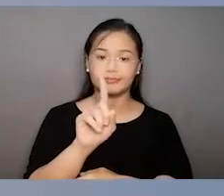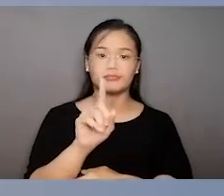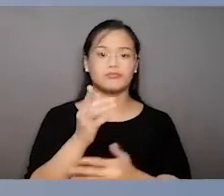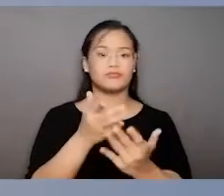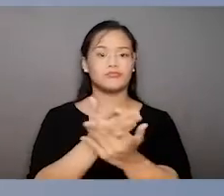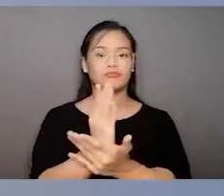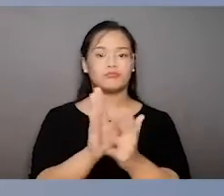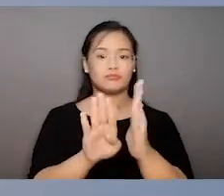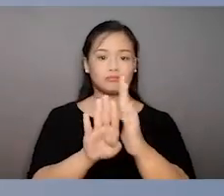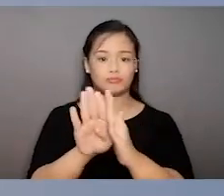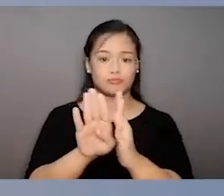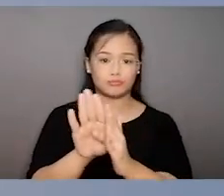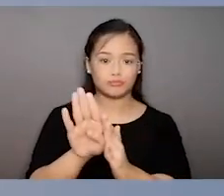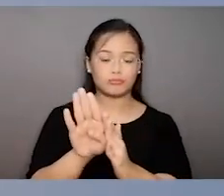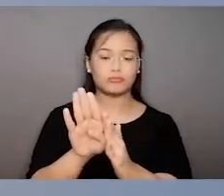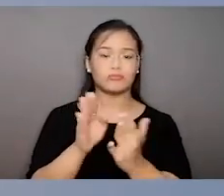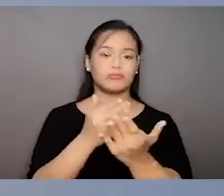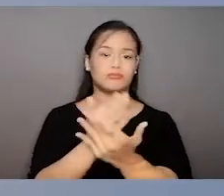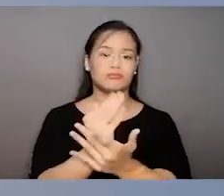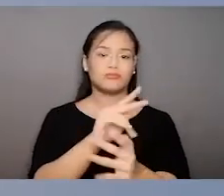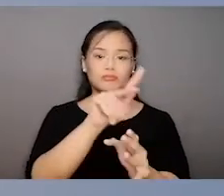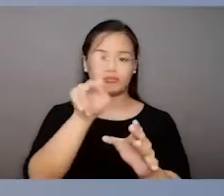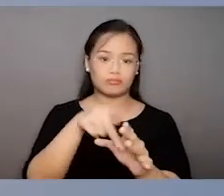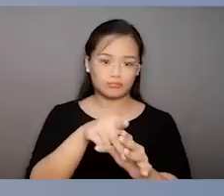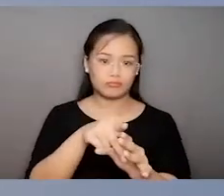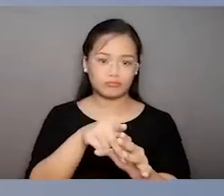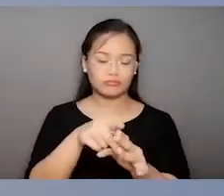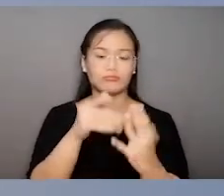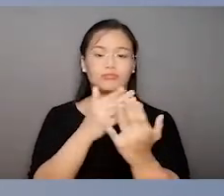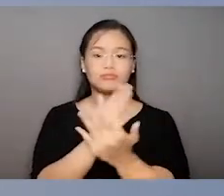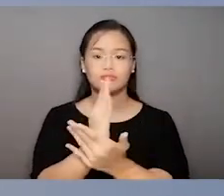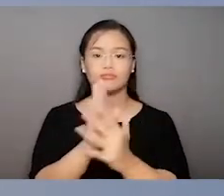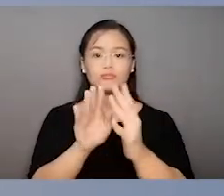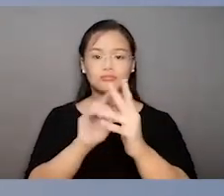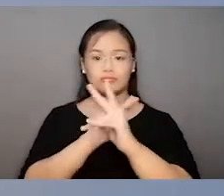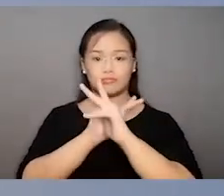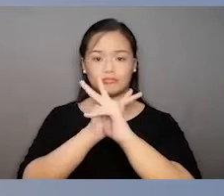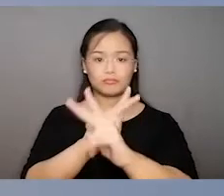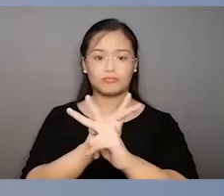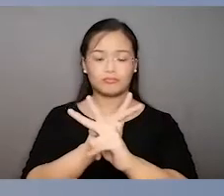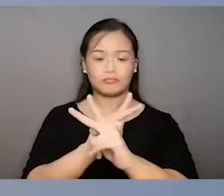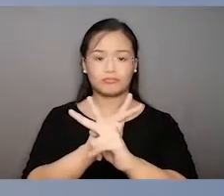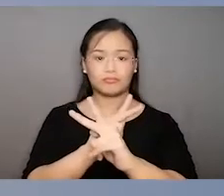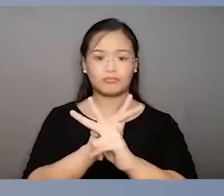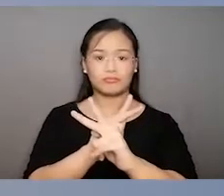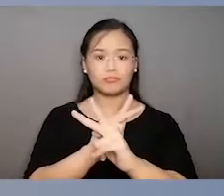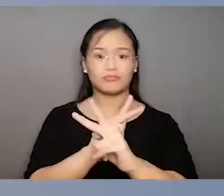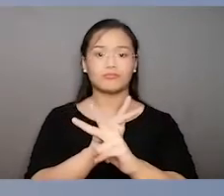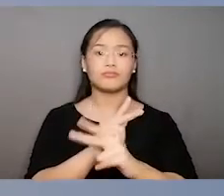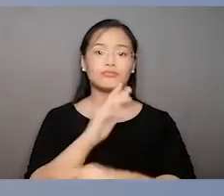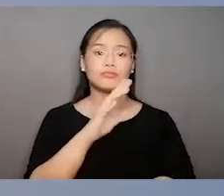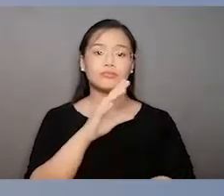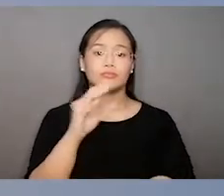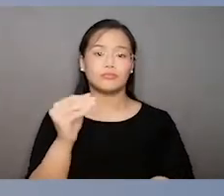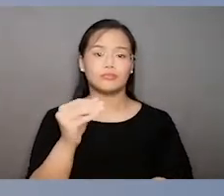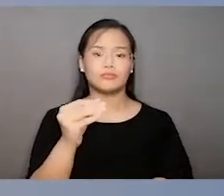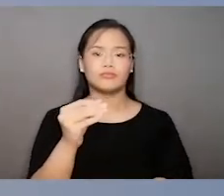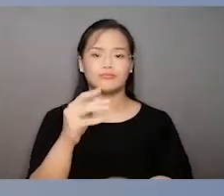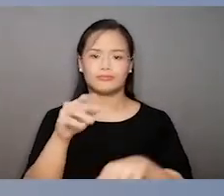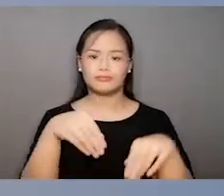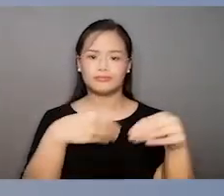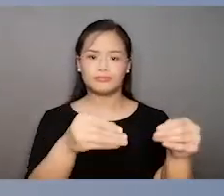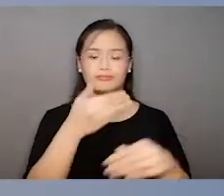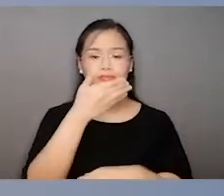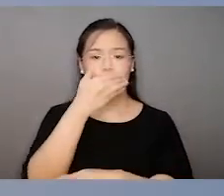development, right to participation, right to protection, and also the best interest